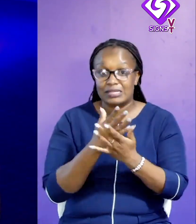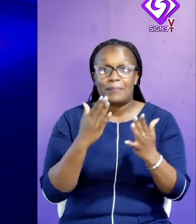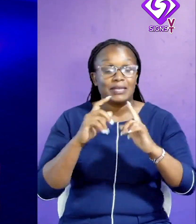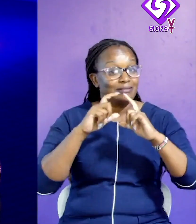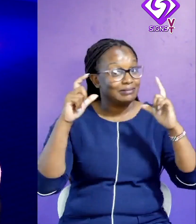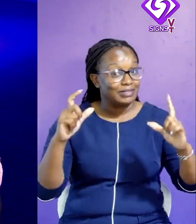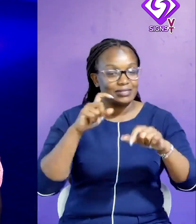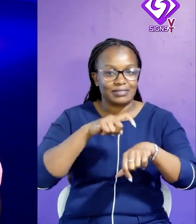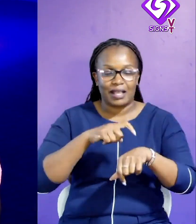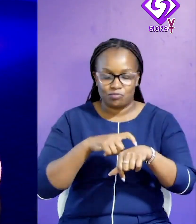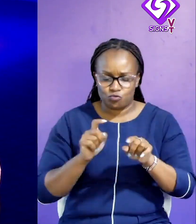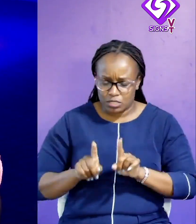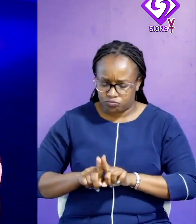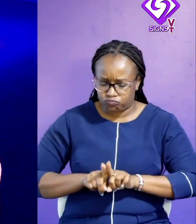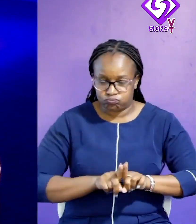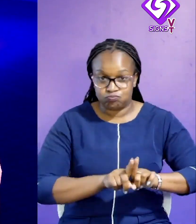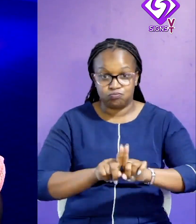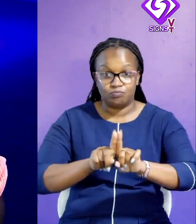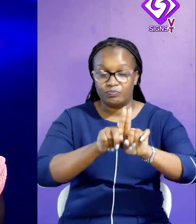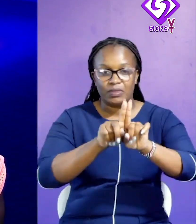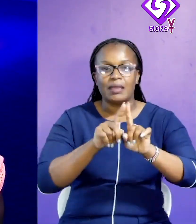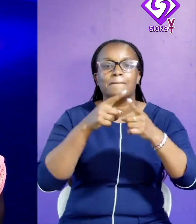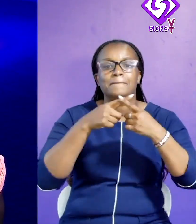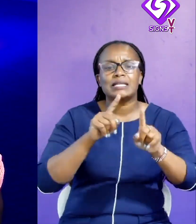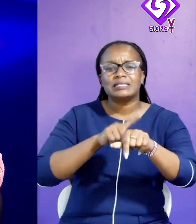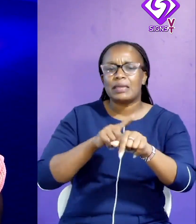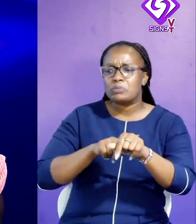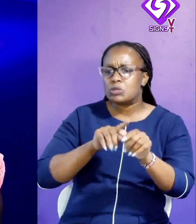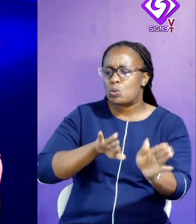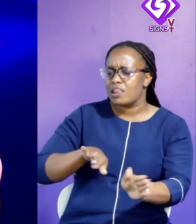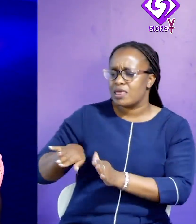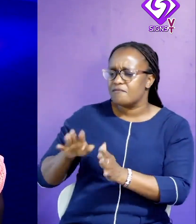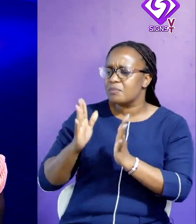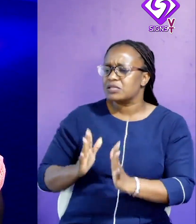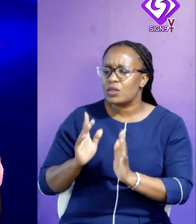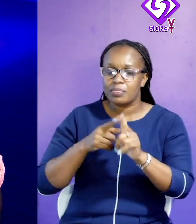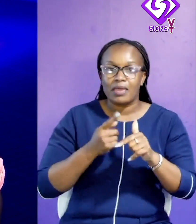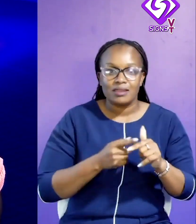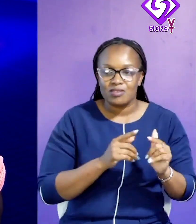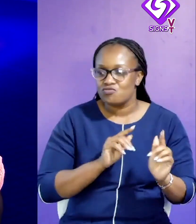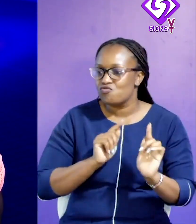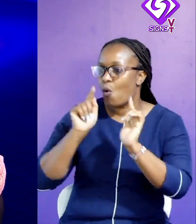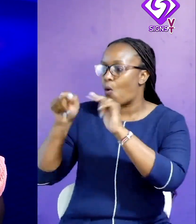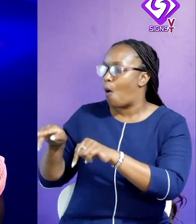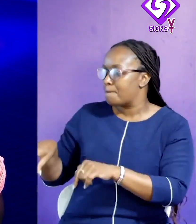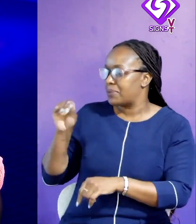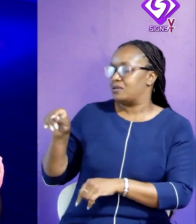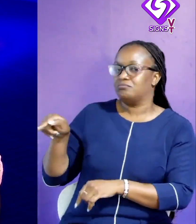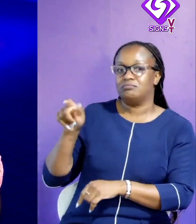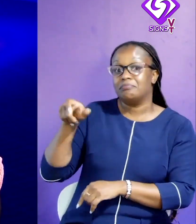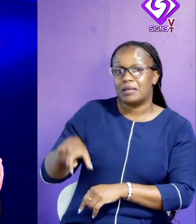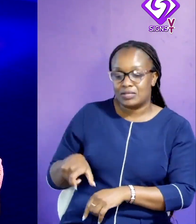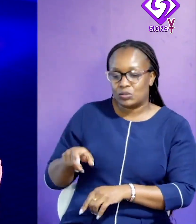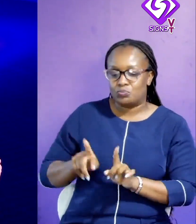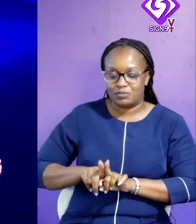But itachukua muda sana wewe umemwacha huko nyuma, then you go back to them, come back so that you can be in the